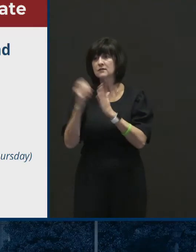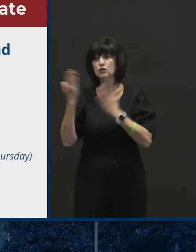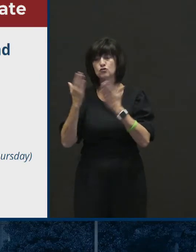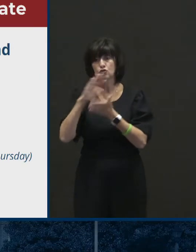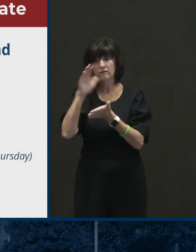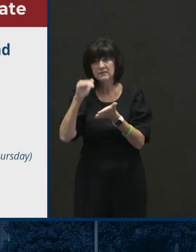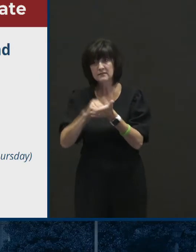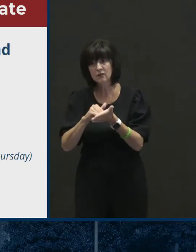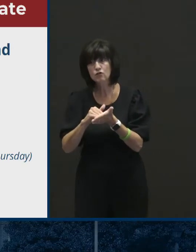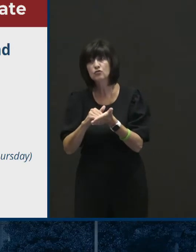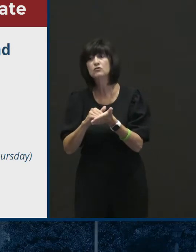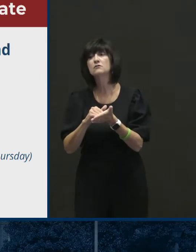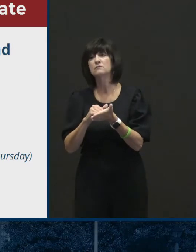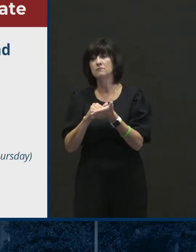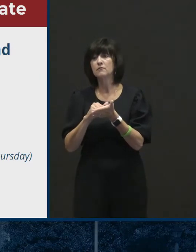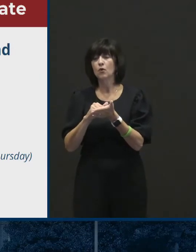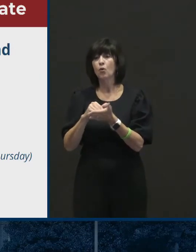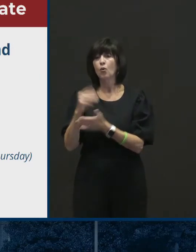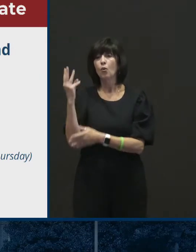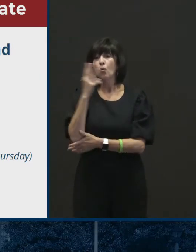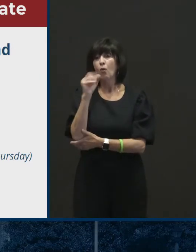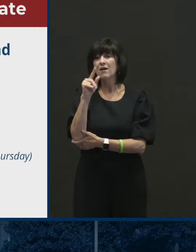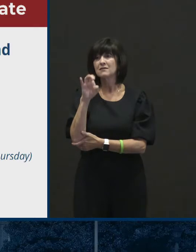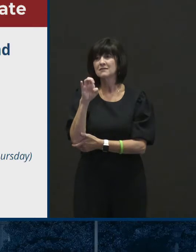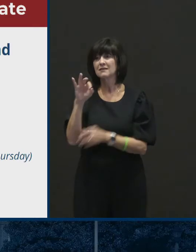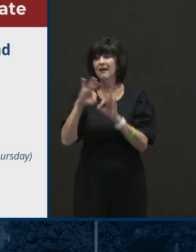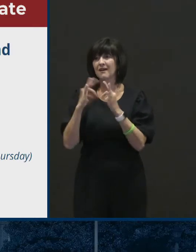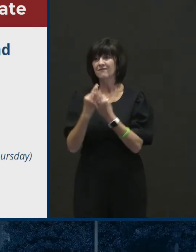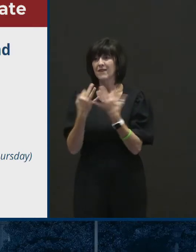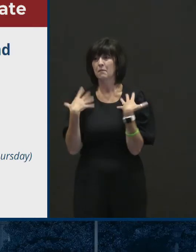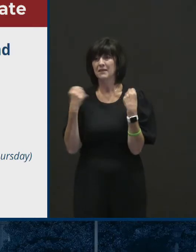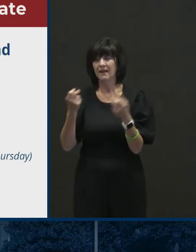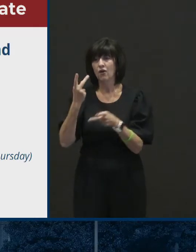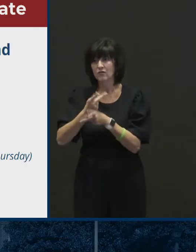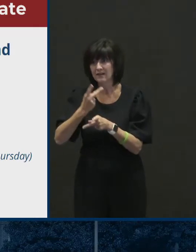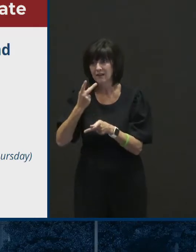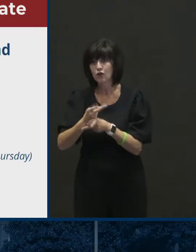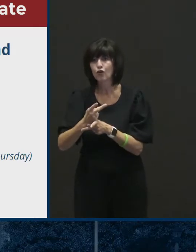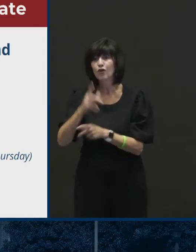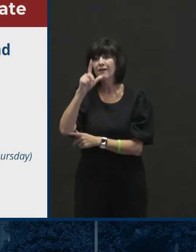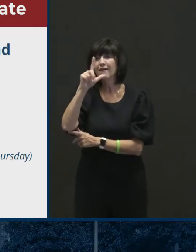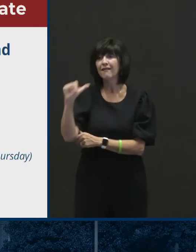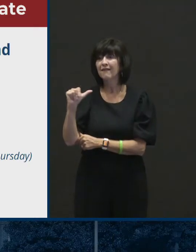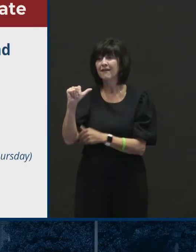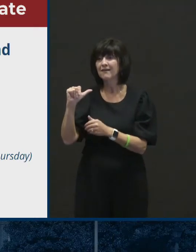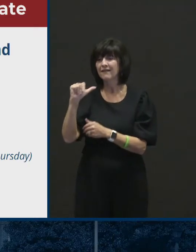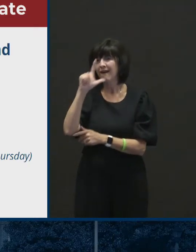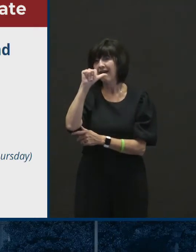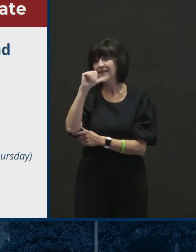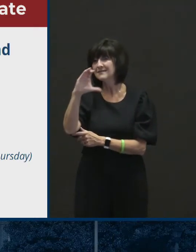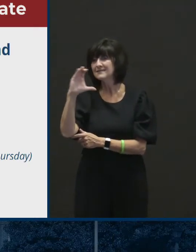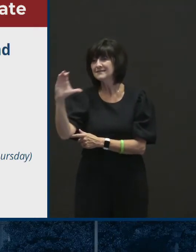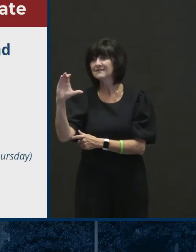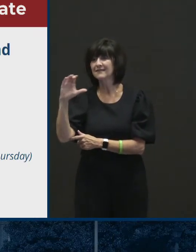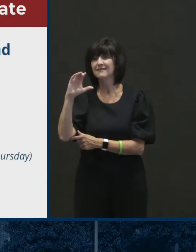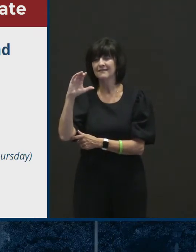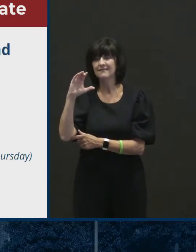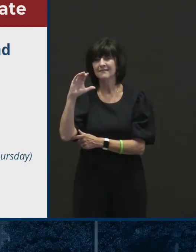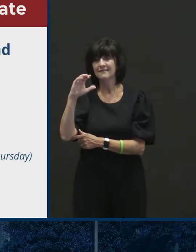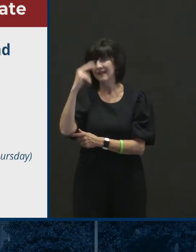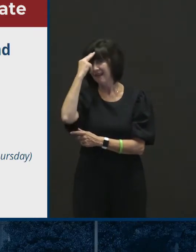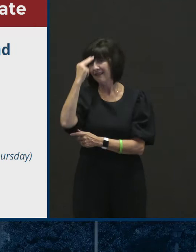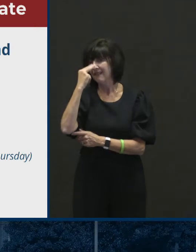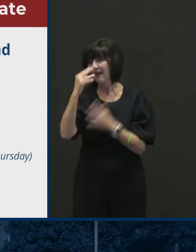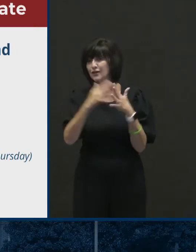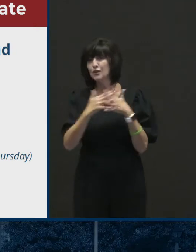Healthcare for their patients have been doing testing for quite some time. But again, you'll see us doing pop-up testing, and AJ